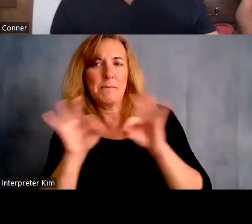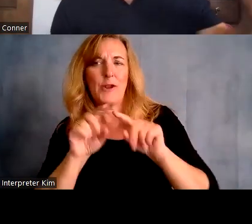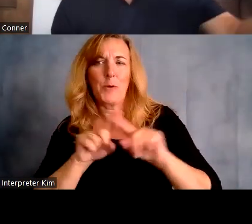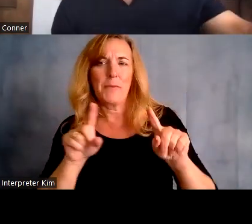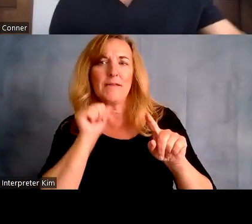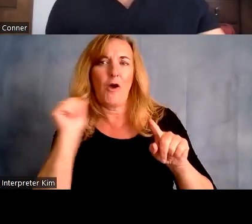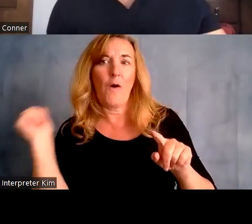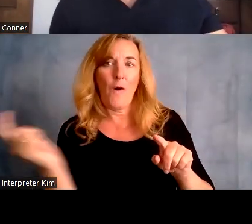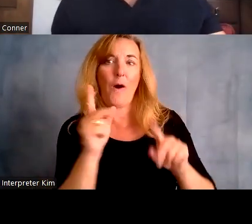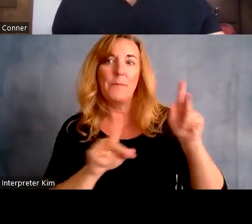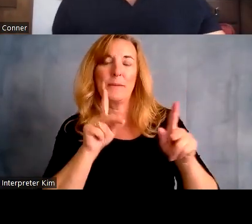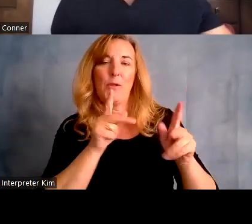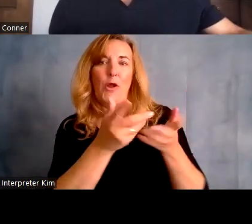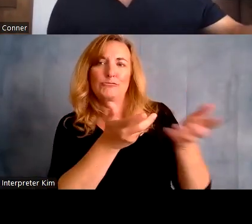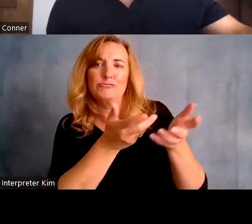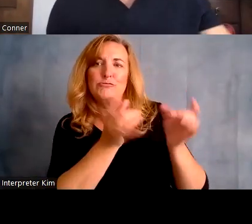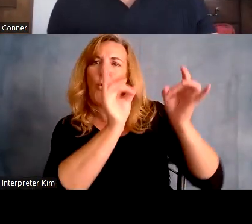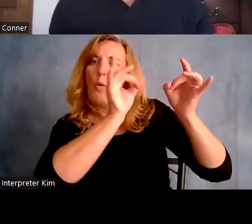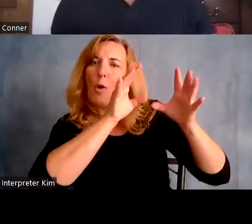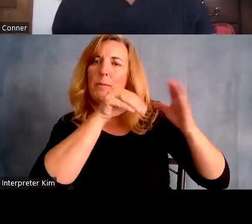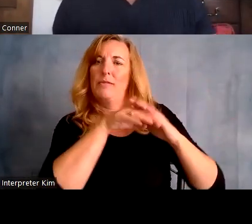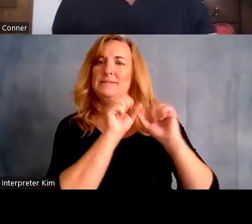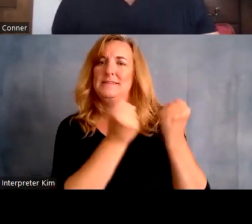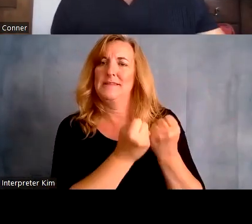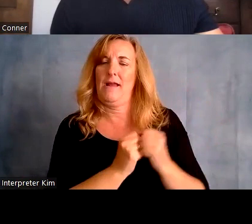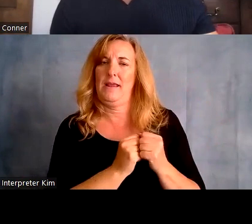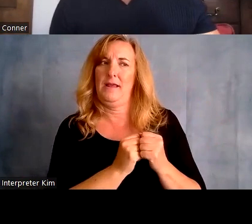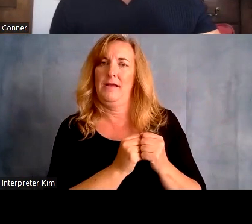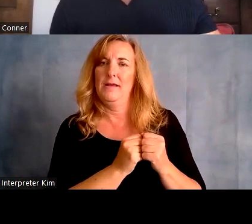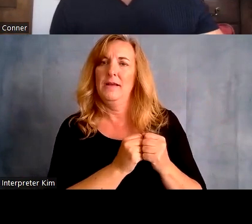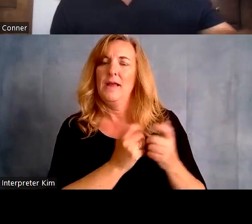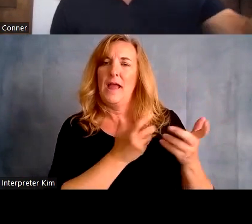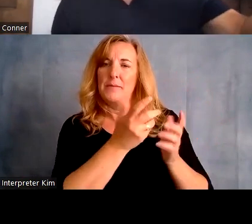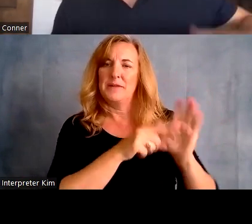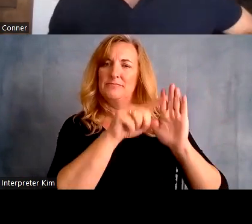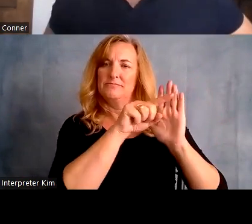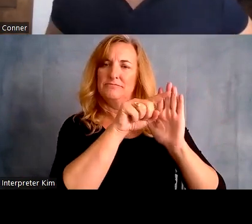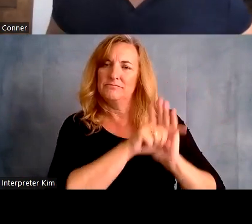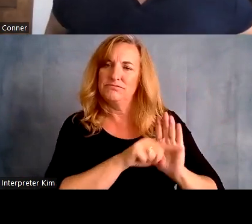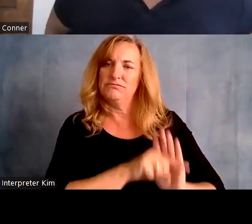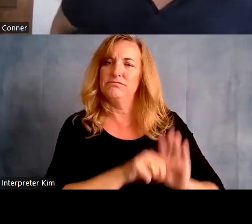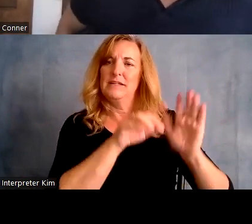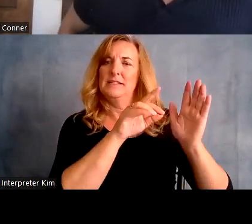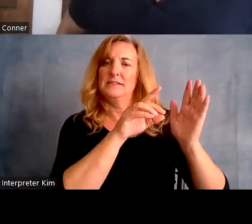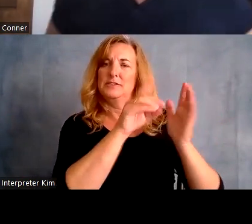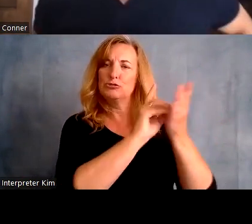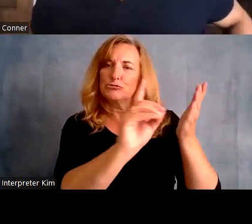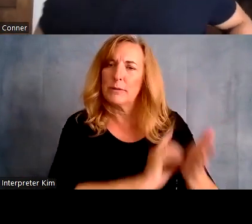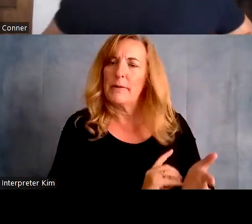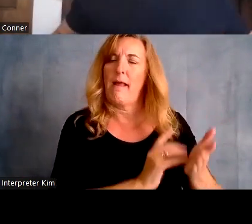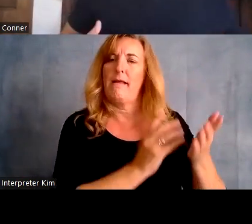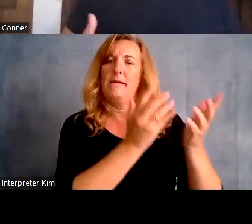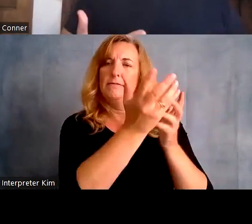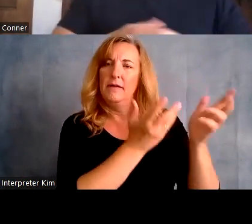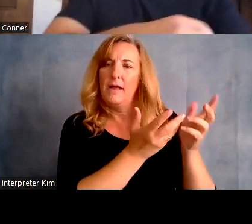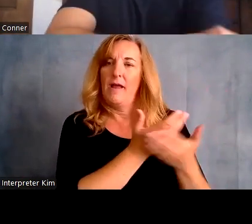treated so horribly in society and getting fewer opportunities and being mistreated and